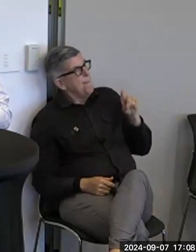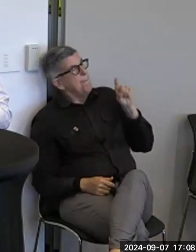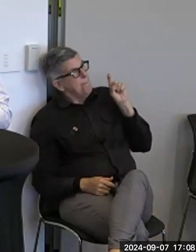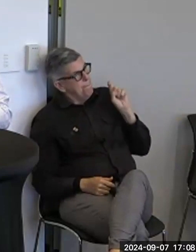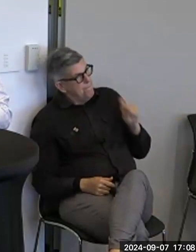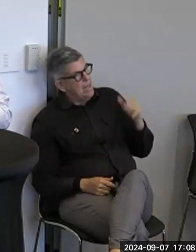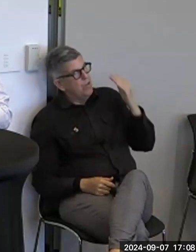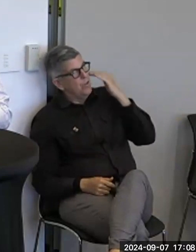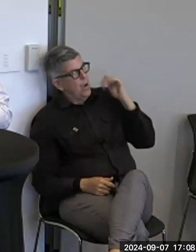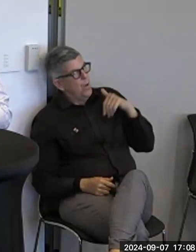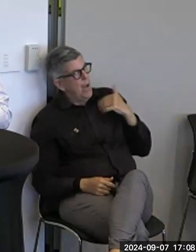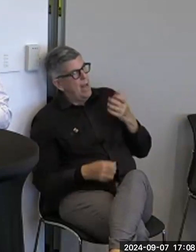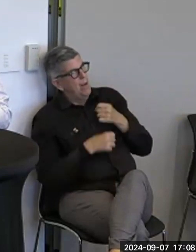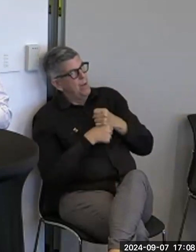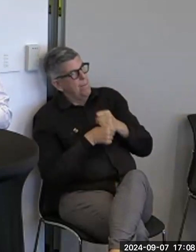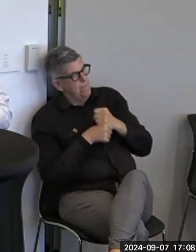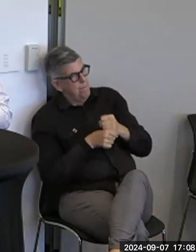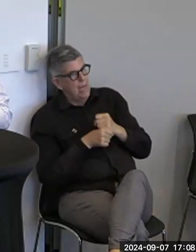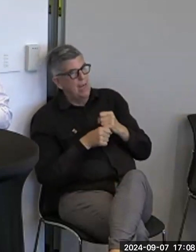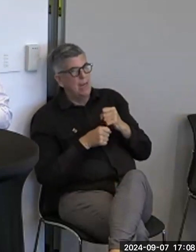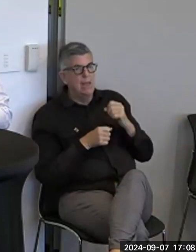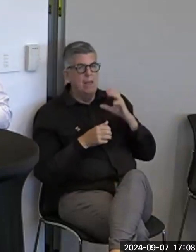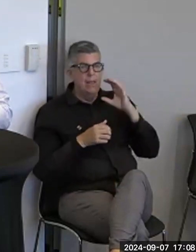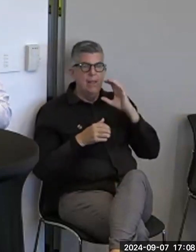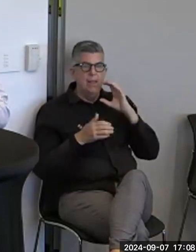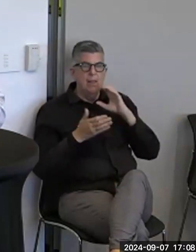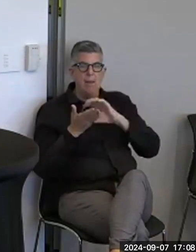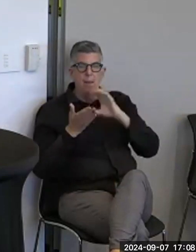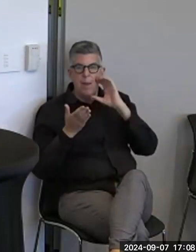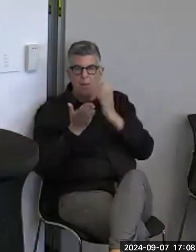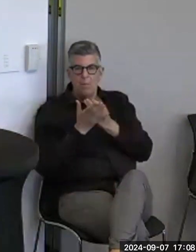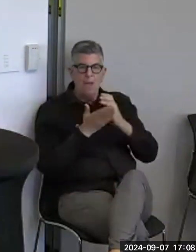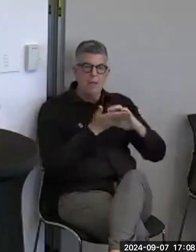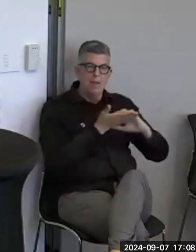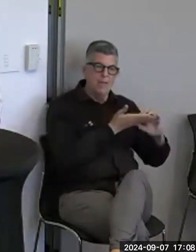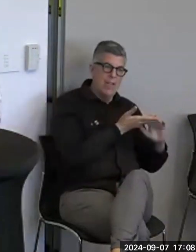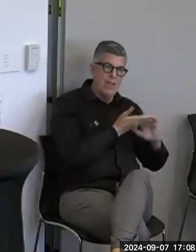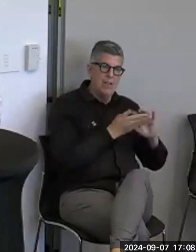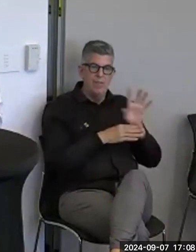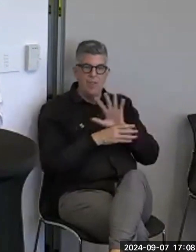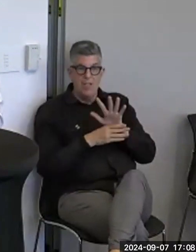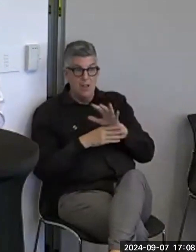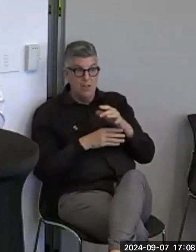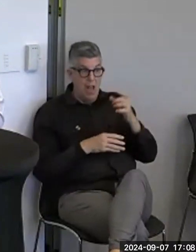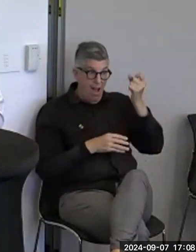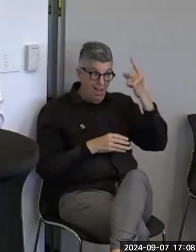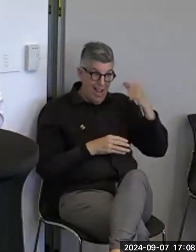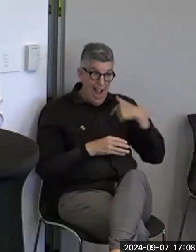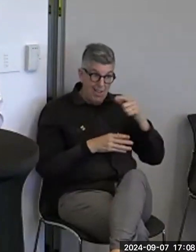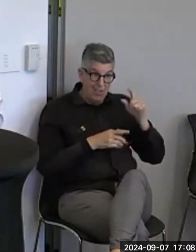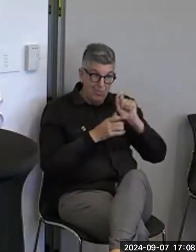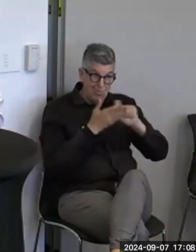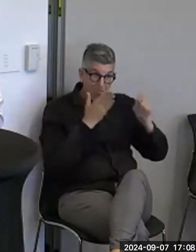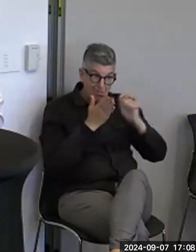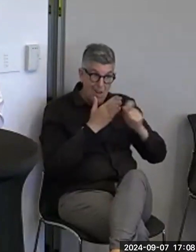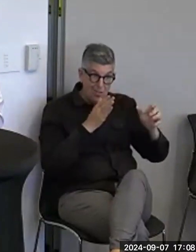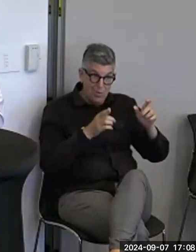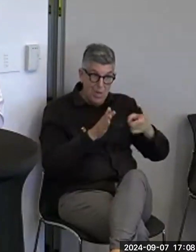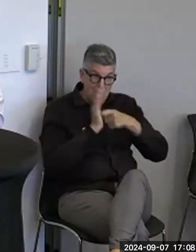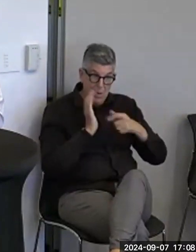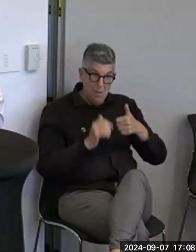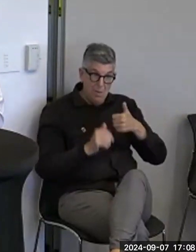accessible multimedia, including text, images, and videos. Maybe we need to. I mean, I wrote that myself in the standards. You know, it's in